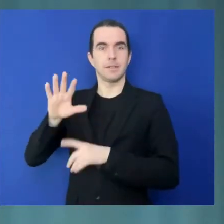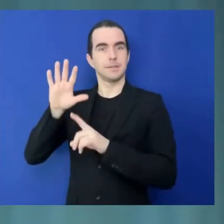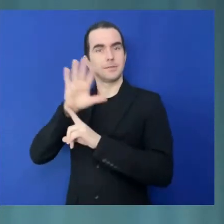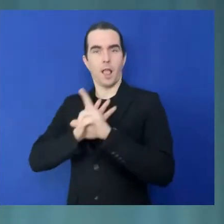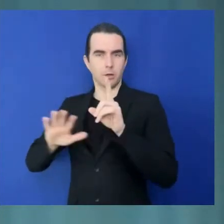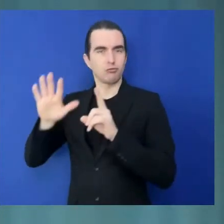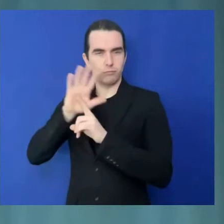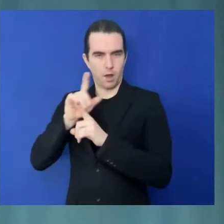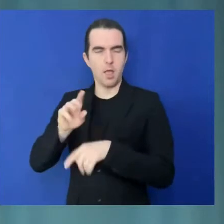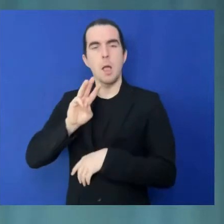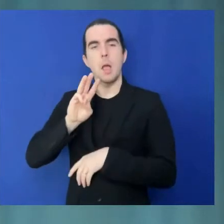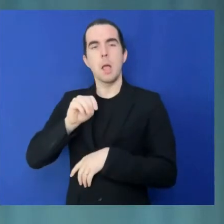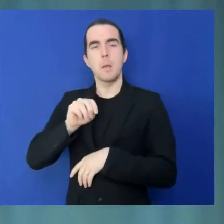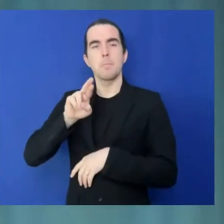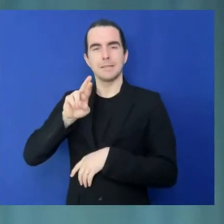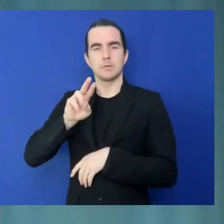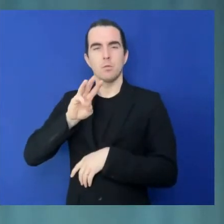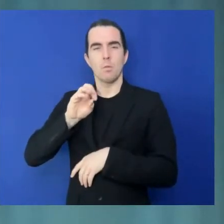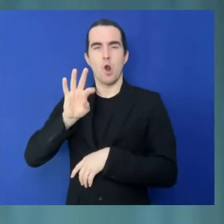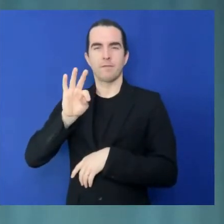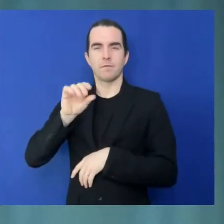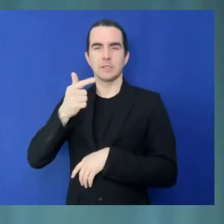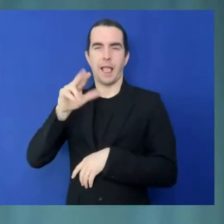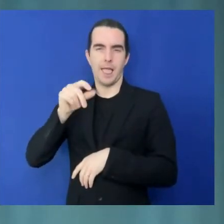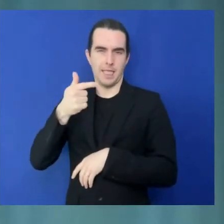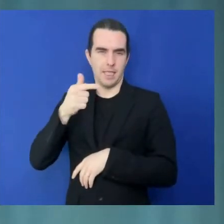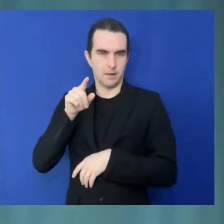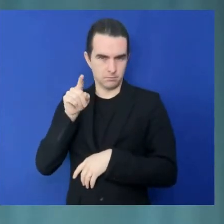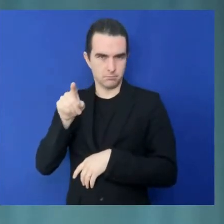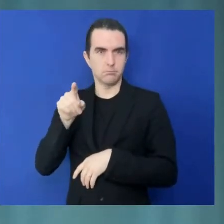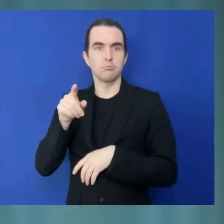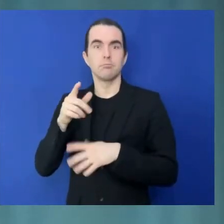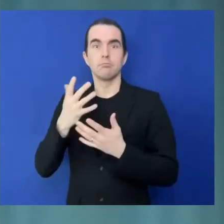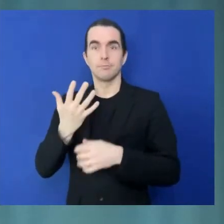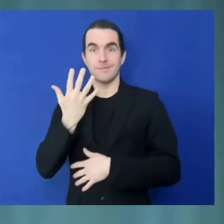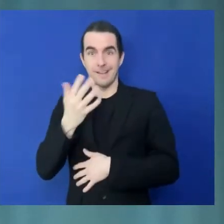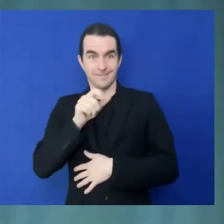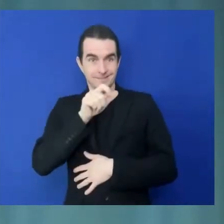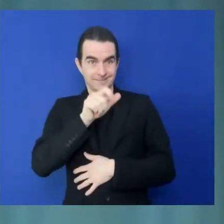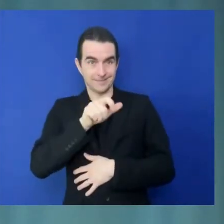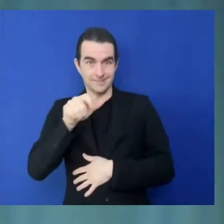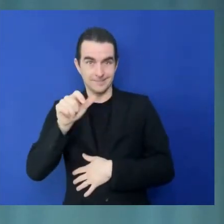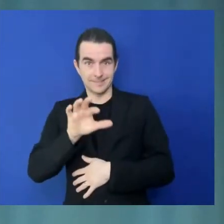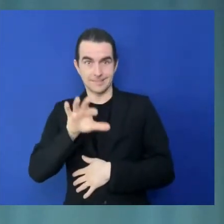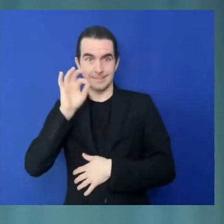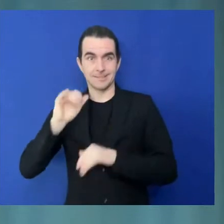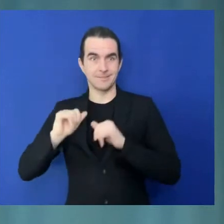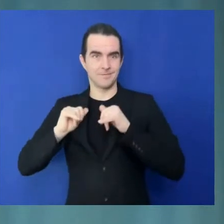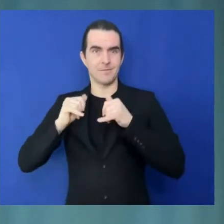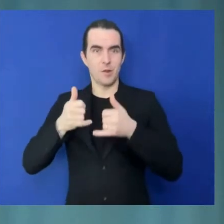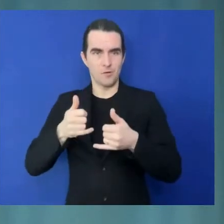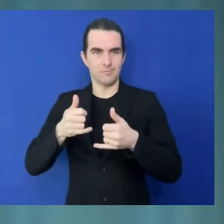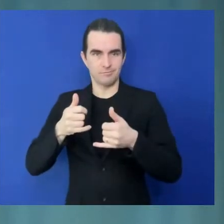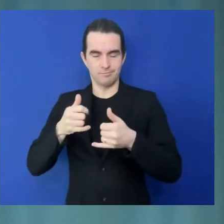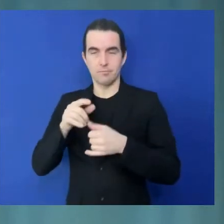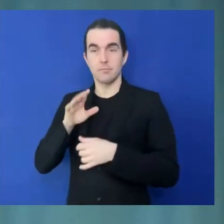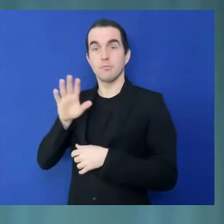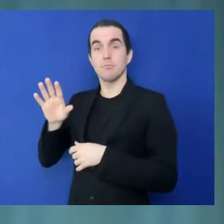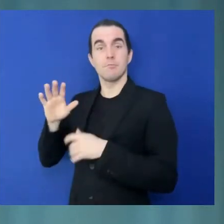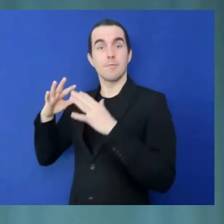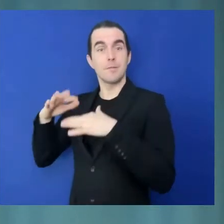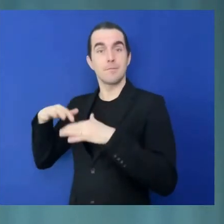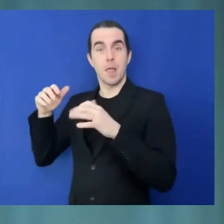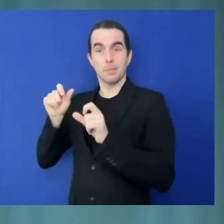to the conference once again. As you all know, I'm not a fan of favoritism. You are